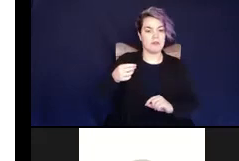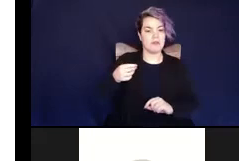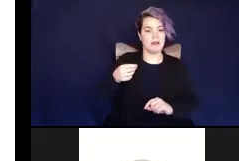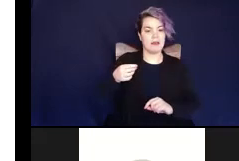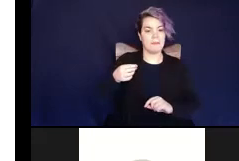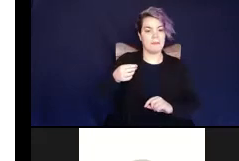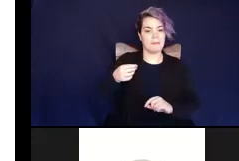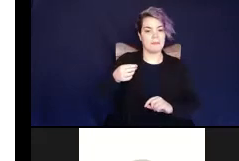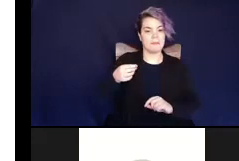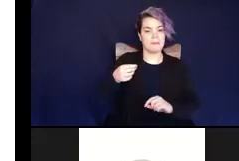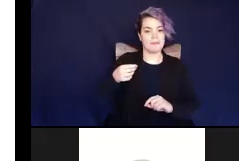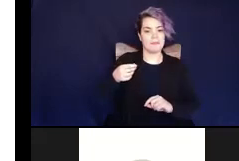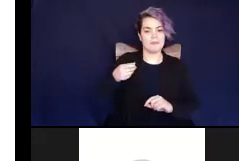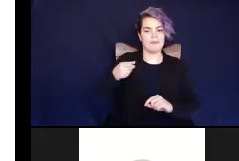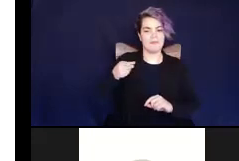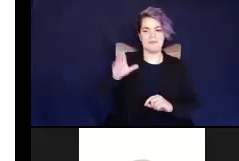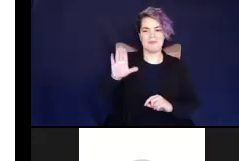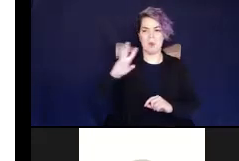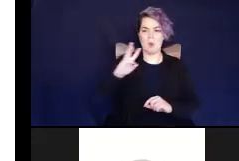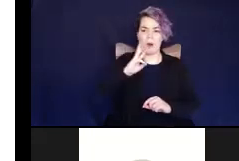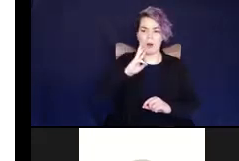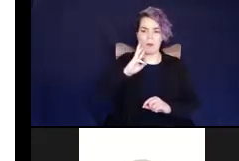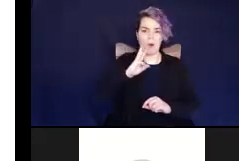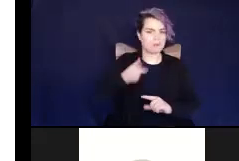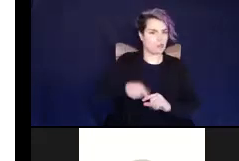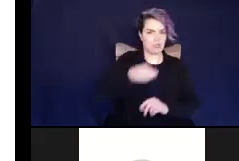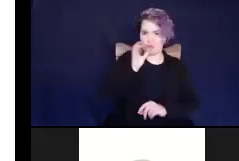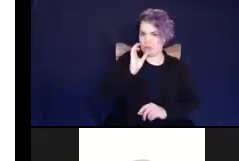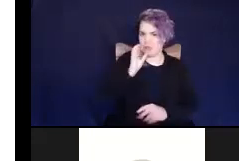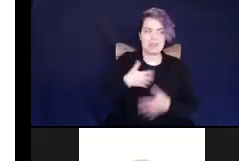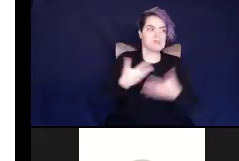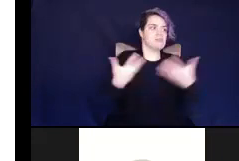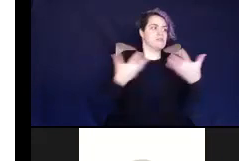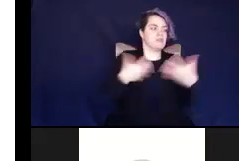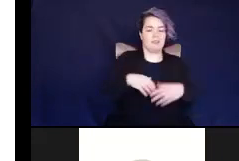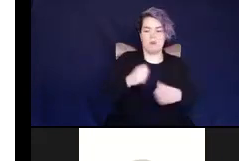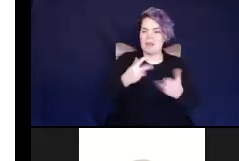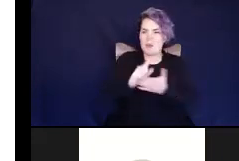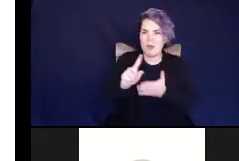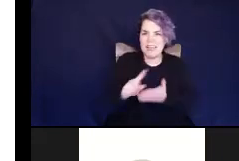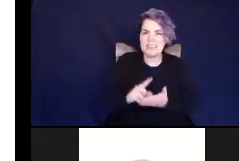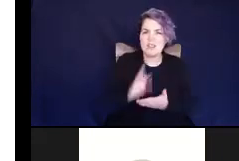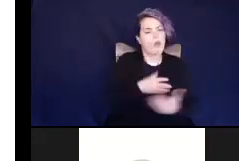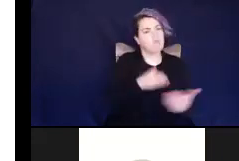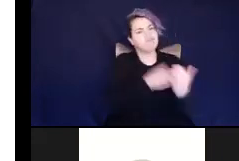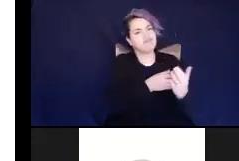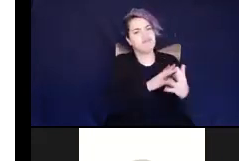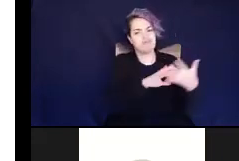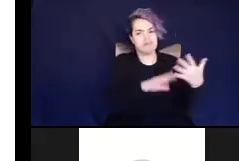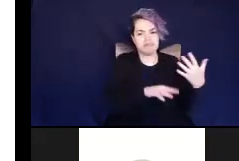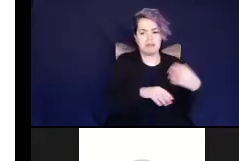They had non-potable water for many, many weeks. And so there were these claims that had been brought. And so there was a case on the docket. And I think